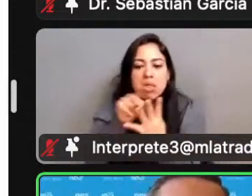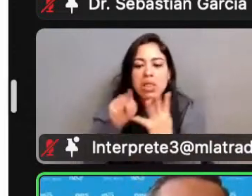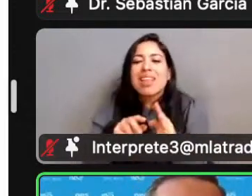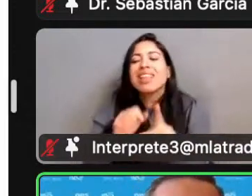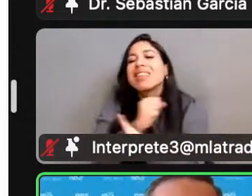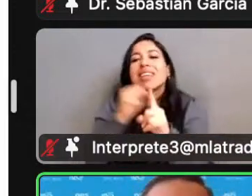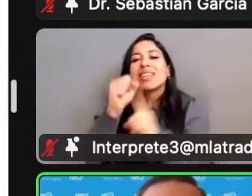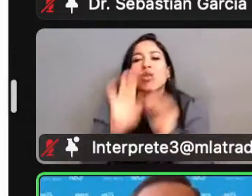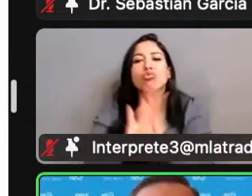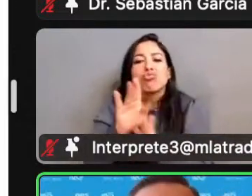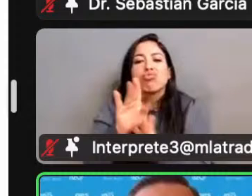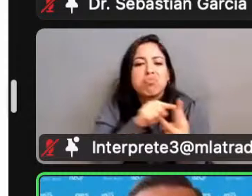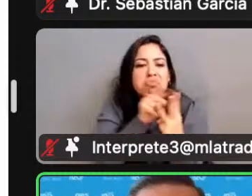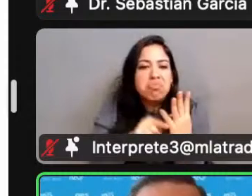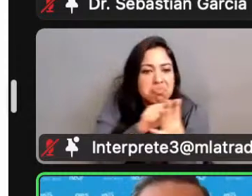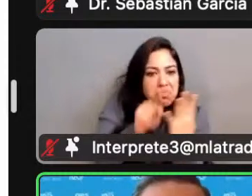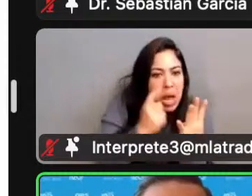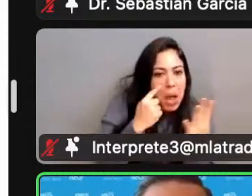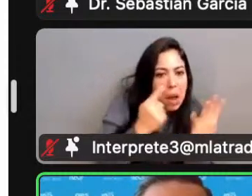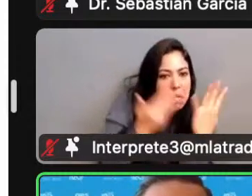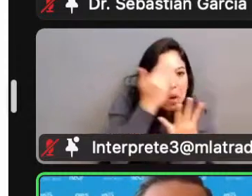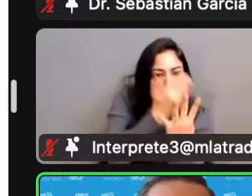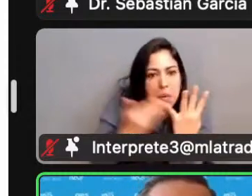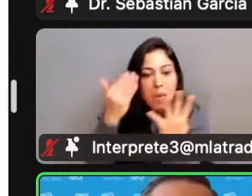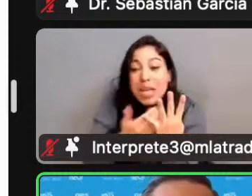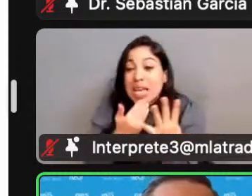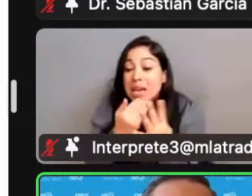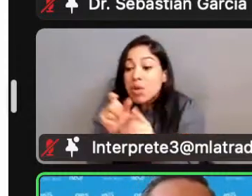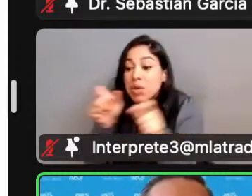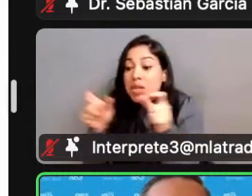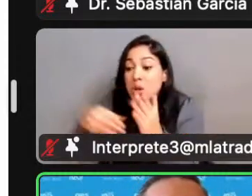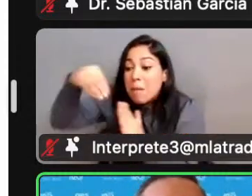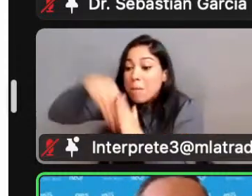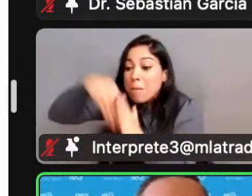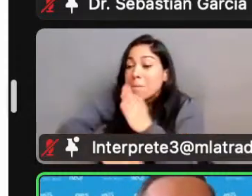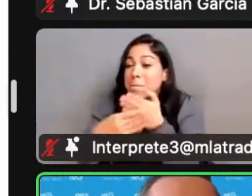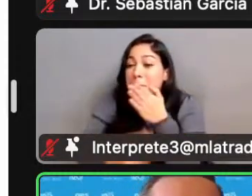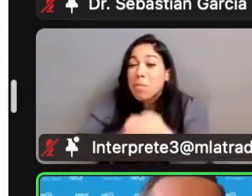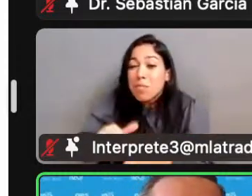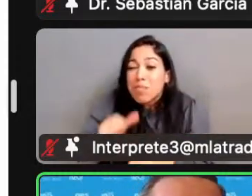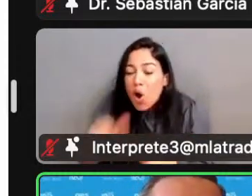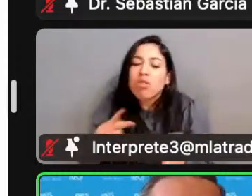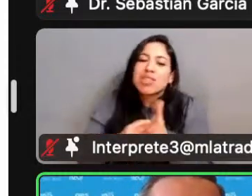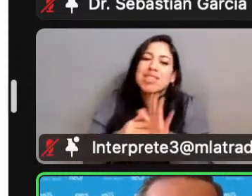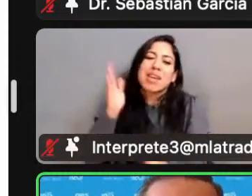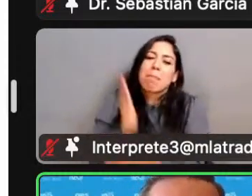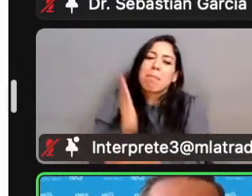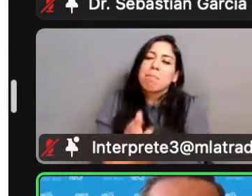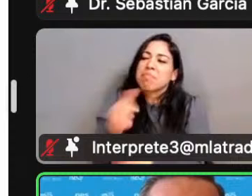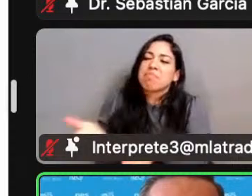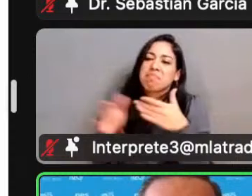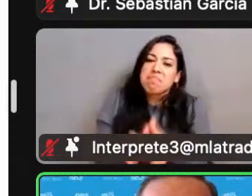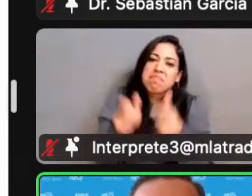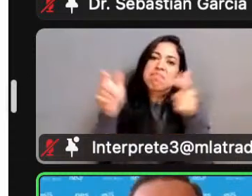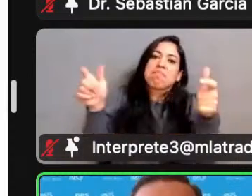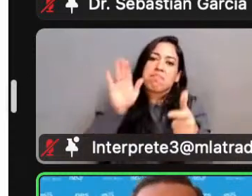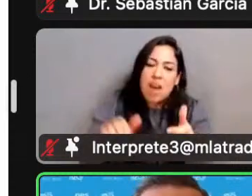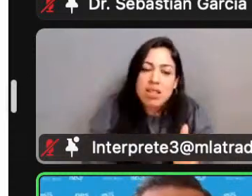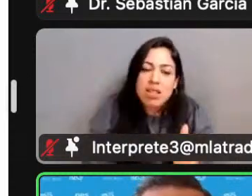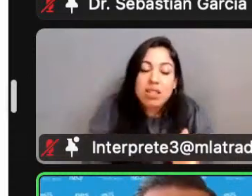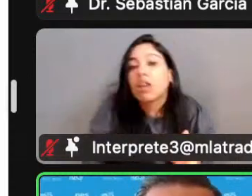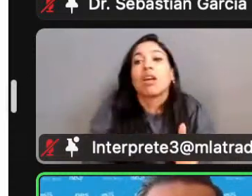of sustainable development. The lowest is the sustainable development, higher is the excess